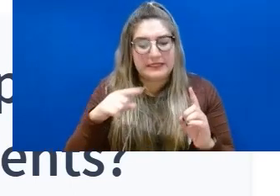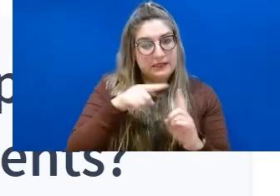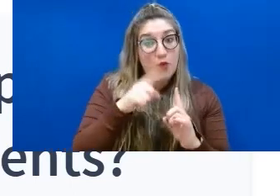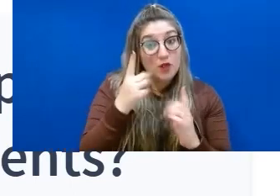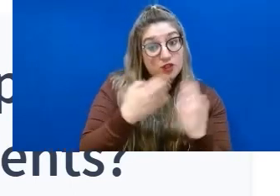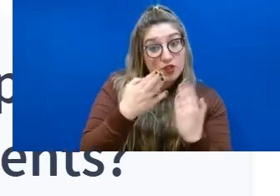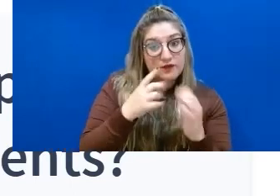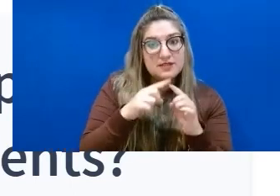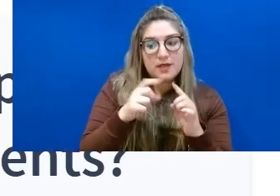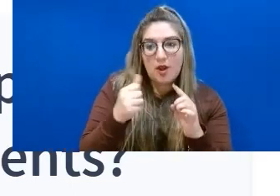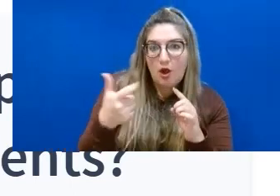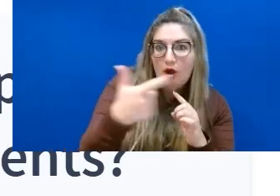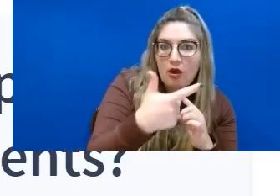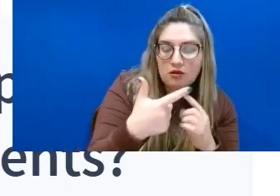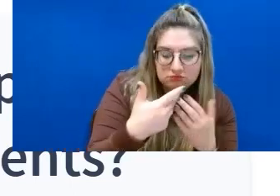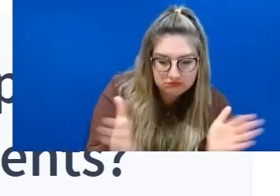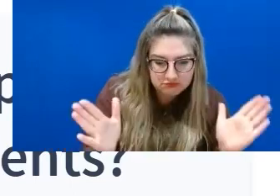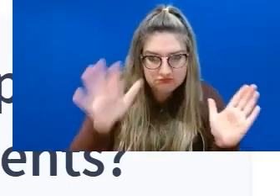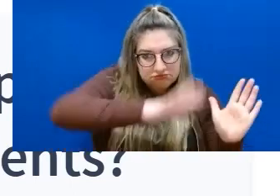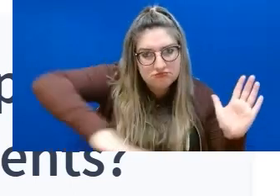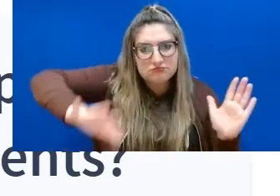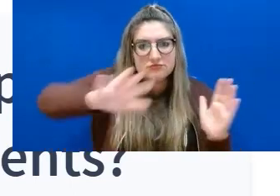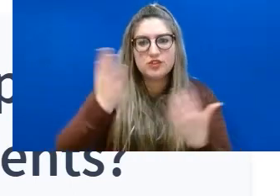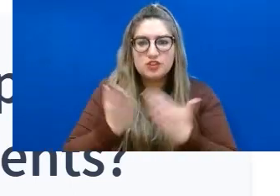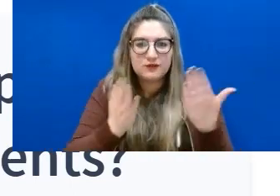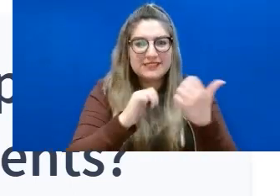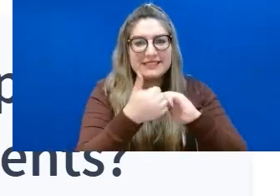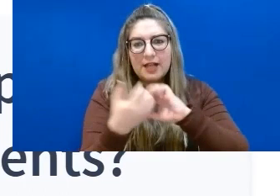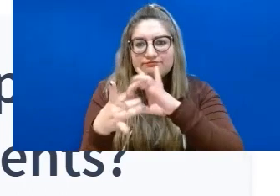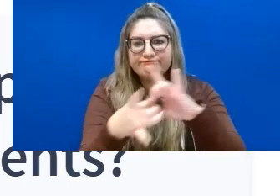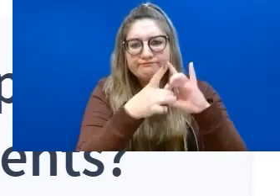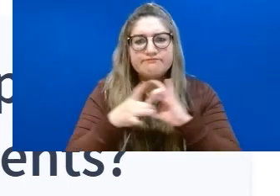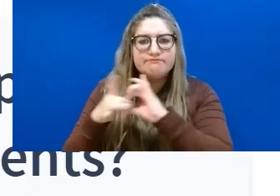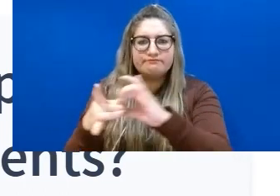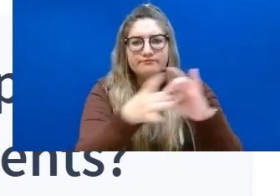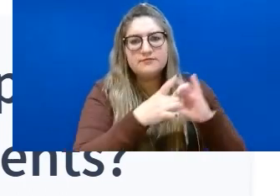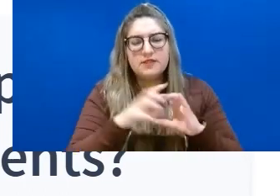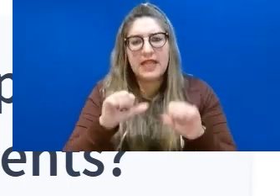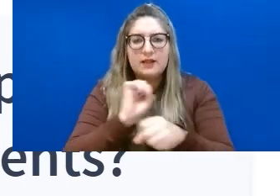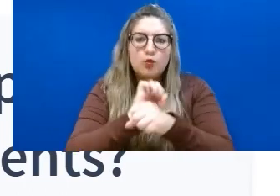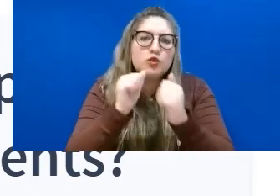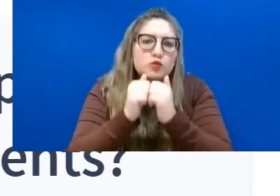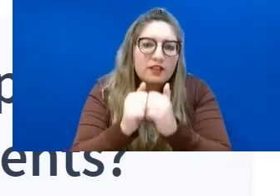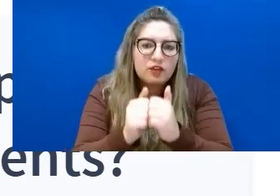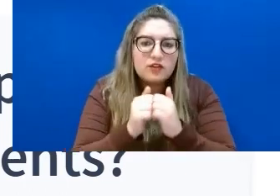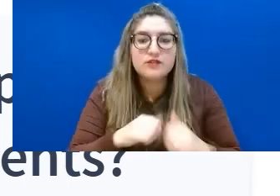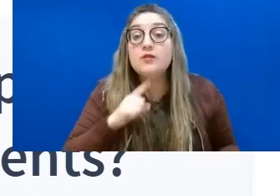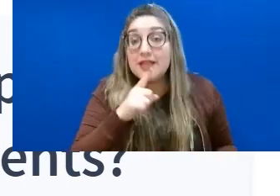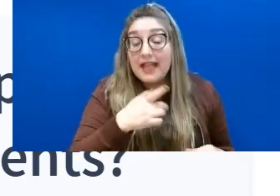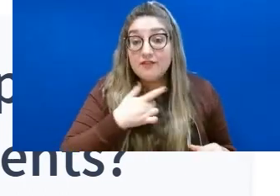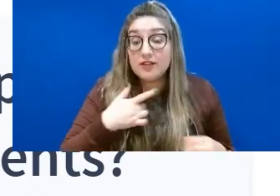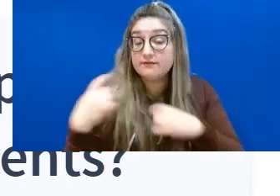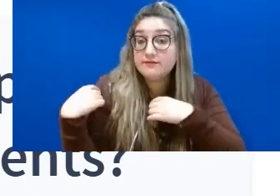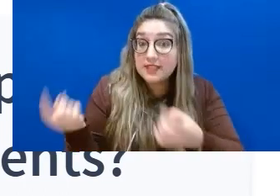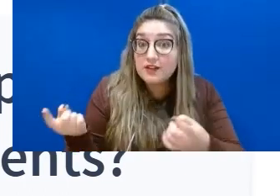website or go to here or go here. How do we do that? Because ultimately, I feel like the way that we've been doing is physically saying like, okay, Lily,